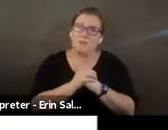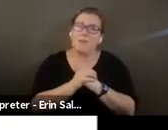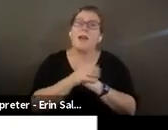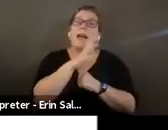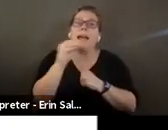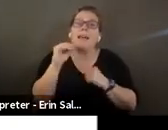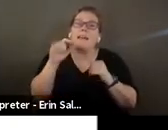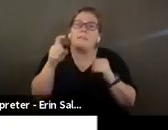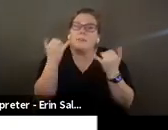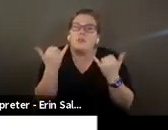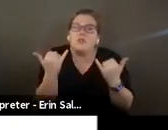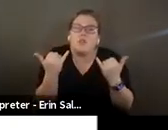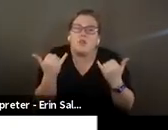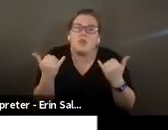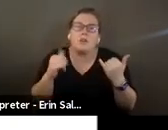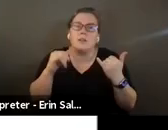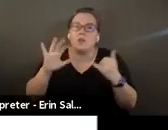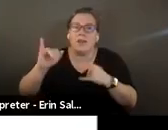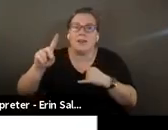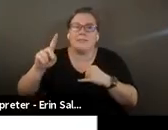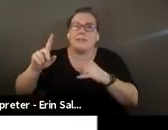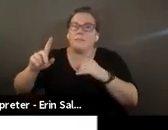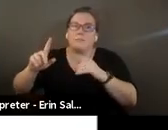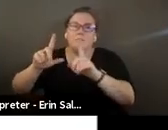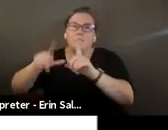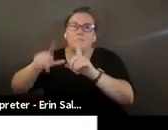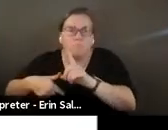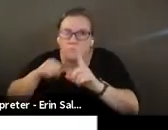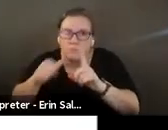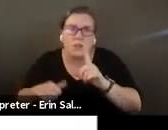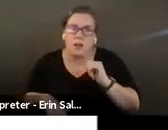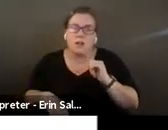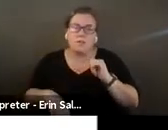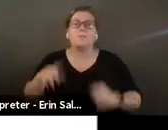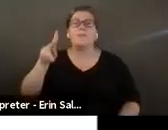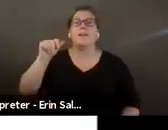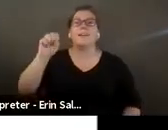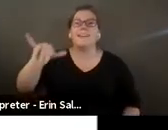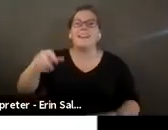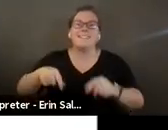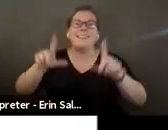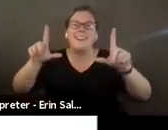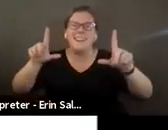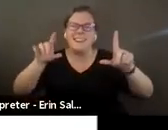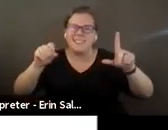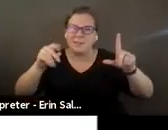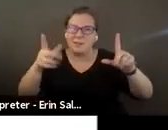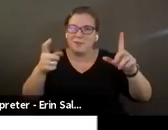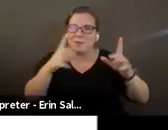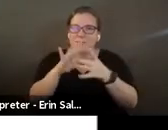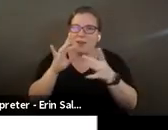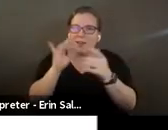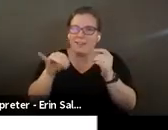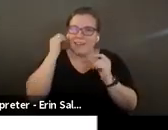current, meaning not expired. And I see that Casey has turned her camera on, so she may want to speak to this in this little